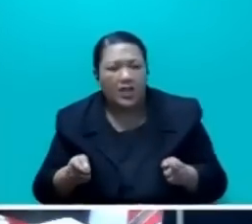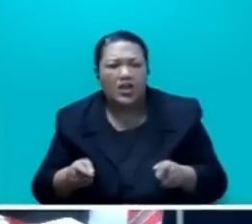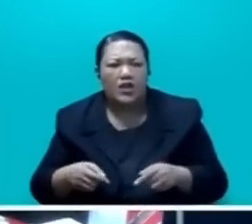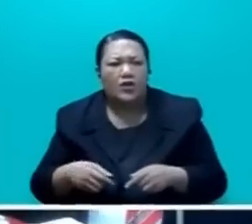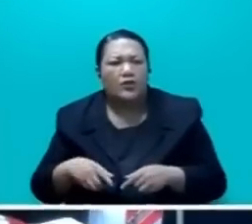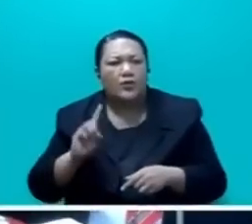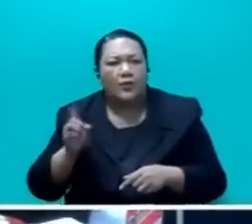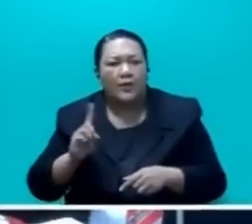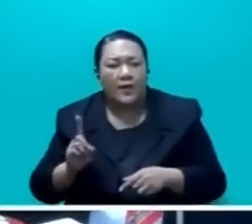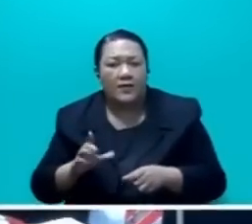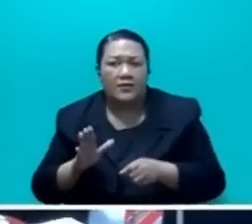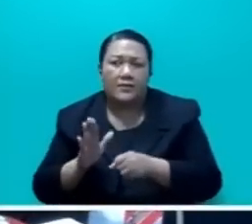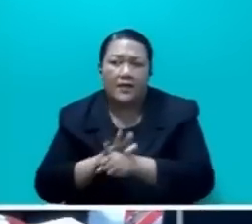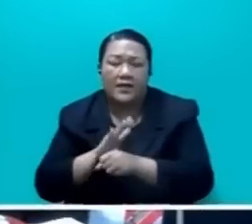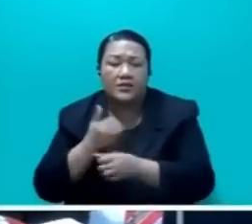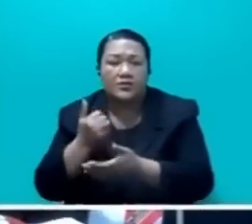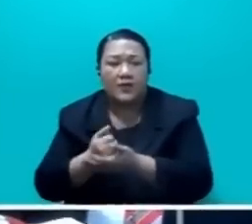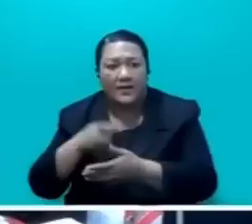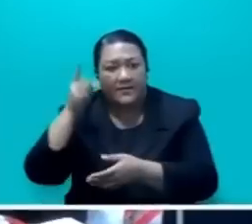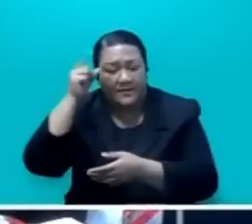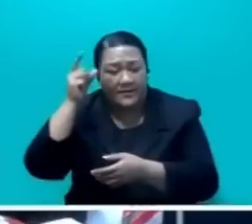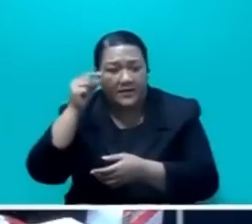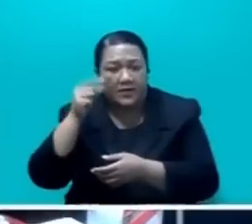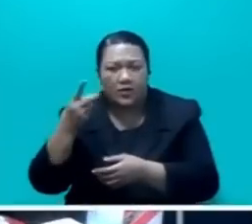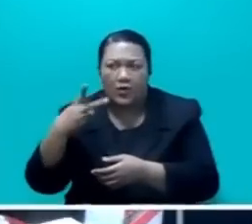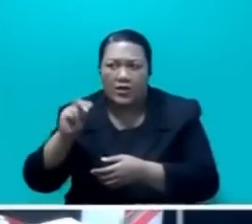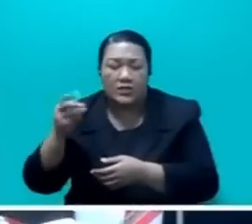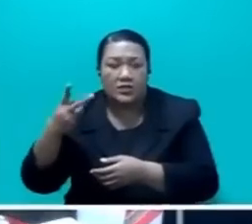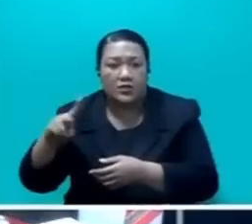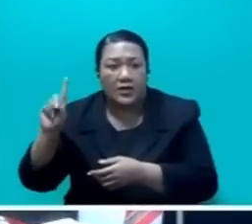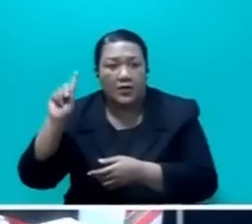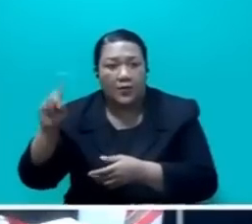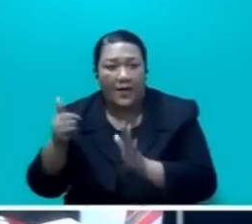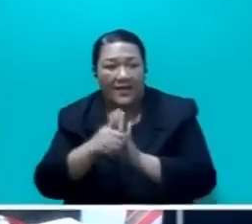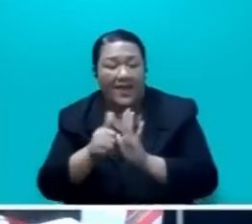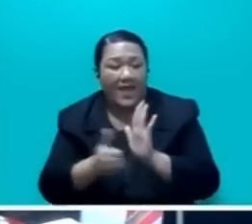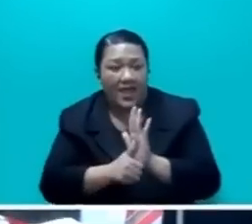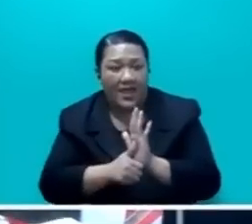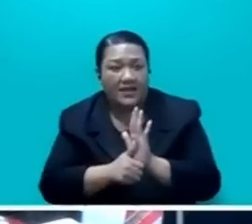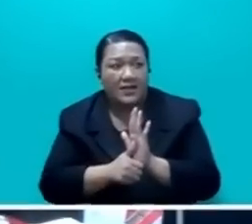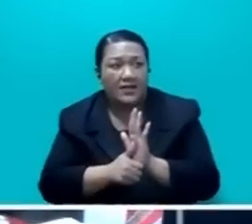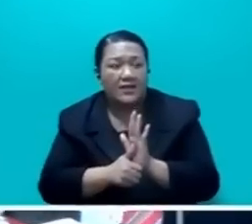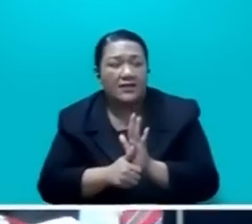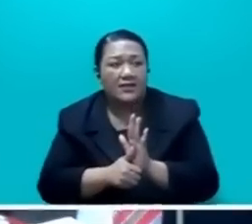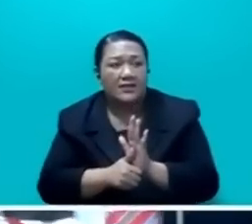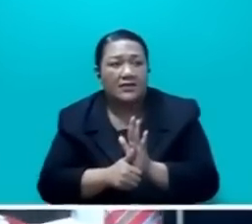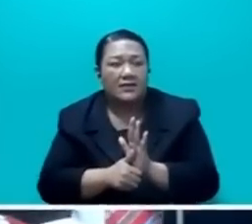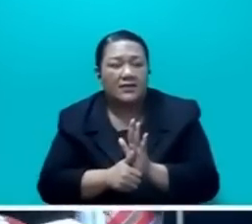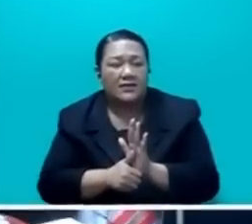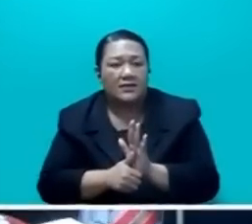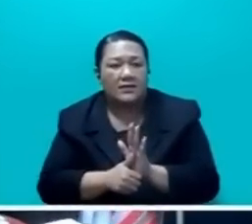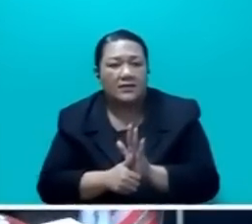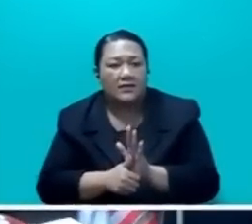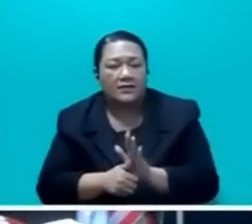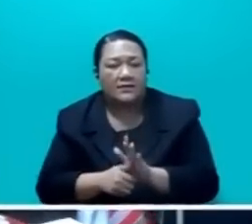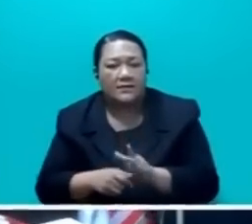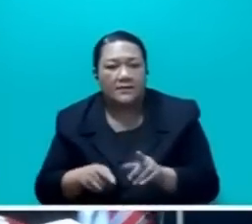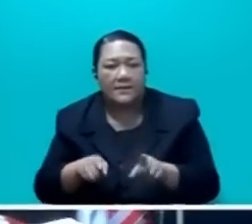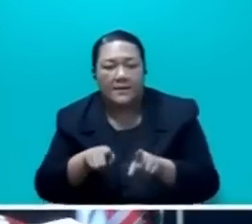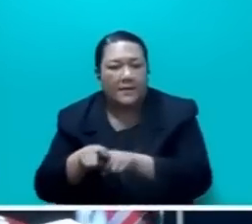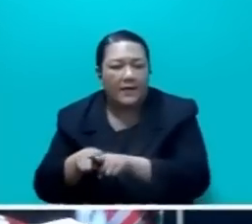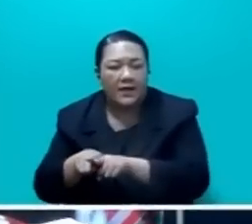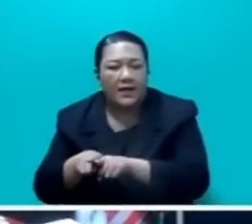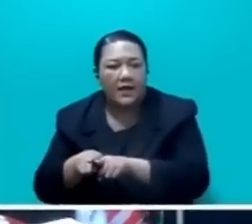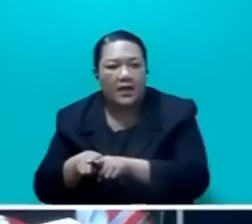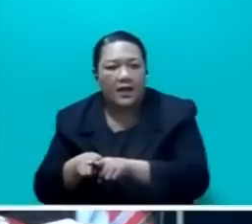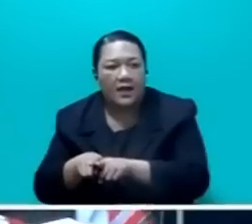the amendment that were brought about by Act 22 of 21, otherwise known, commonly known as the Bill 17. The Office of the